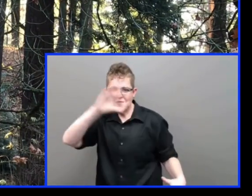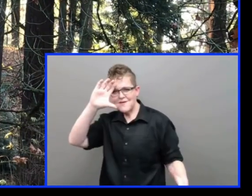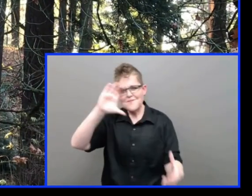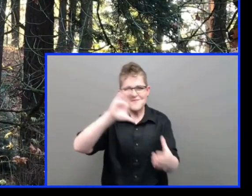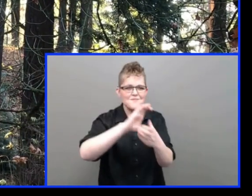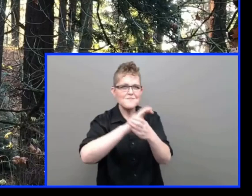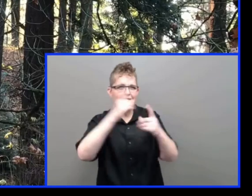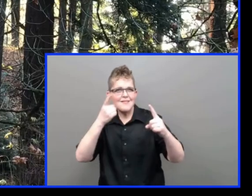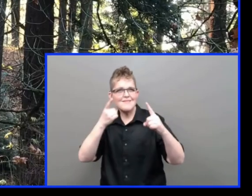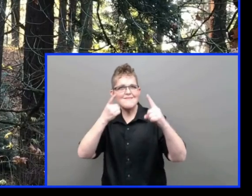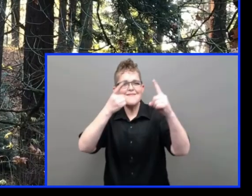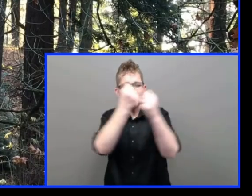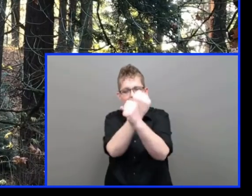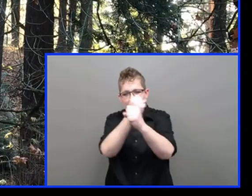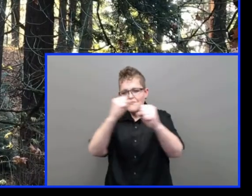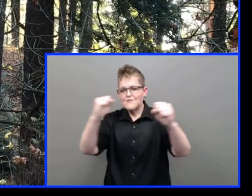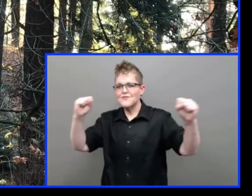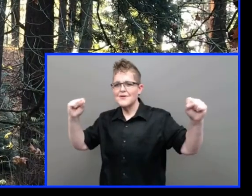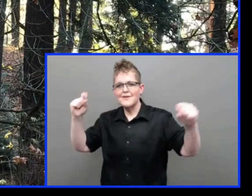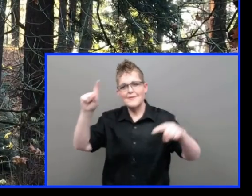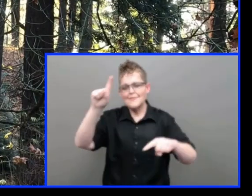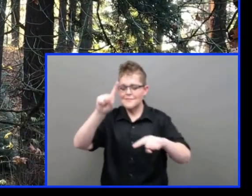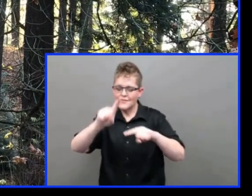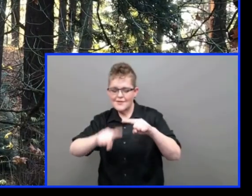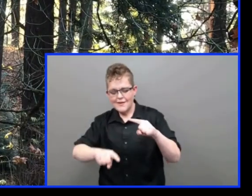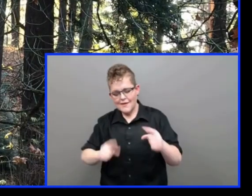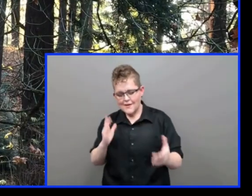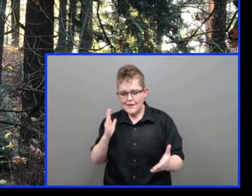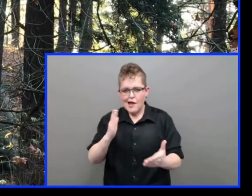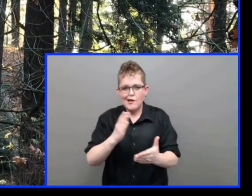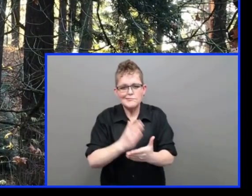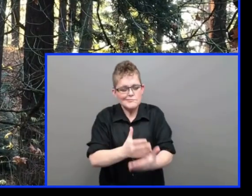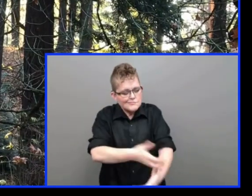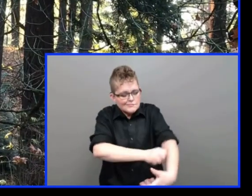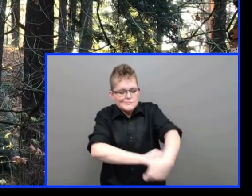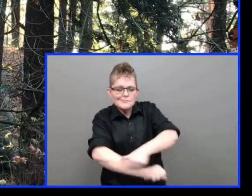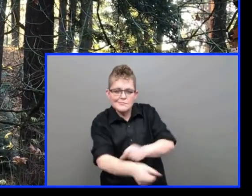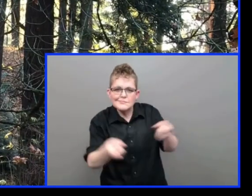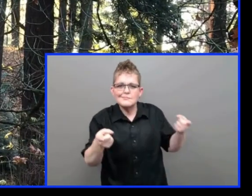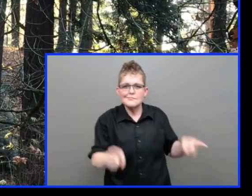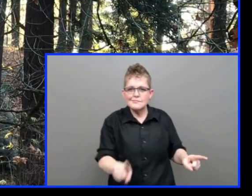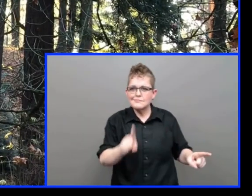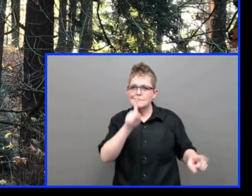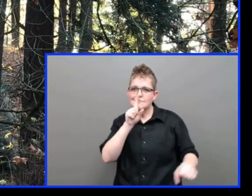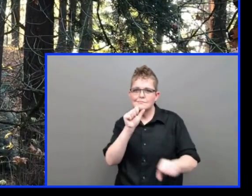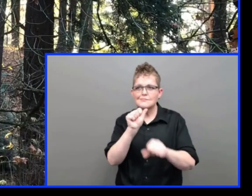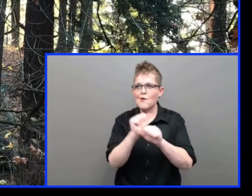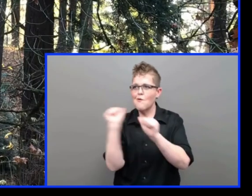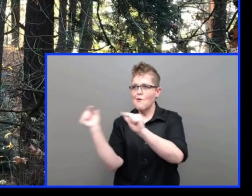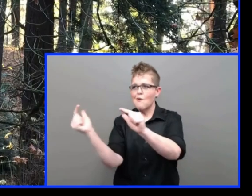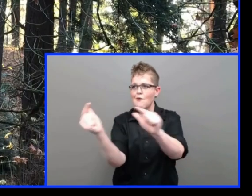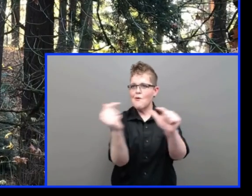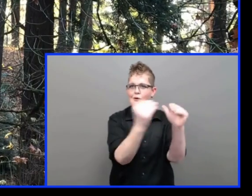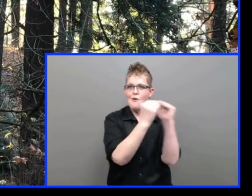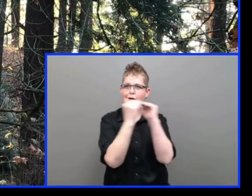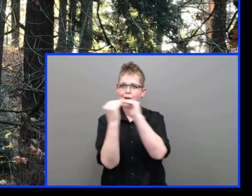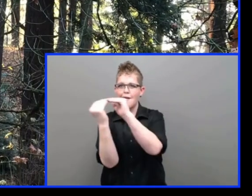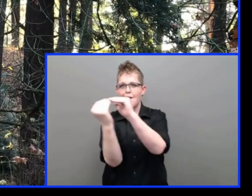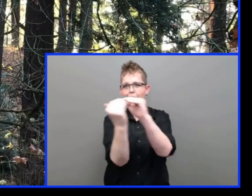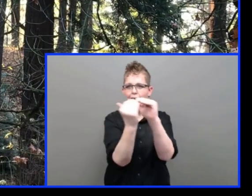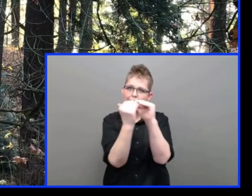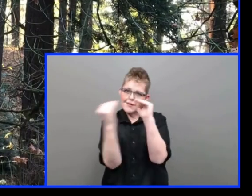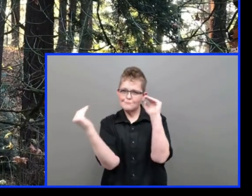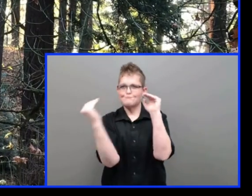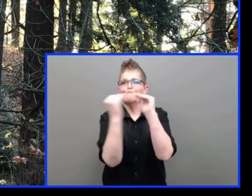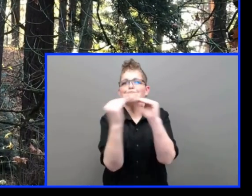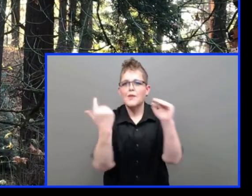We who believe in freedom cannot rest until it